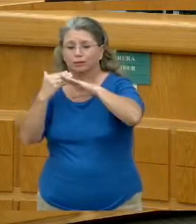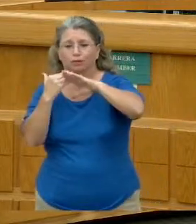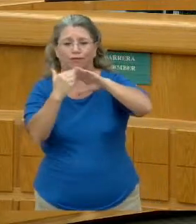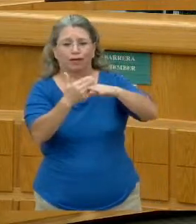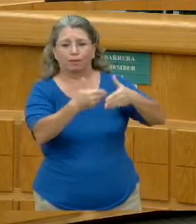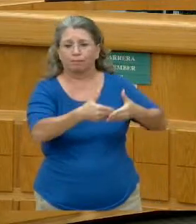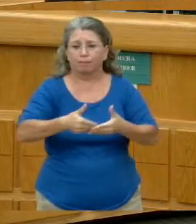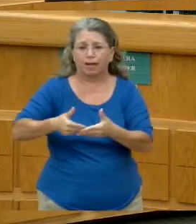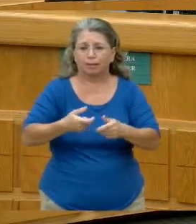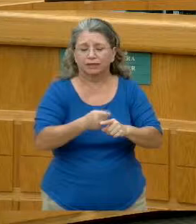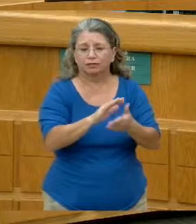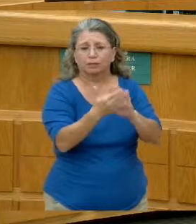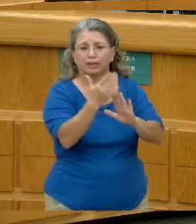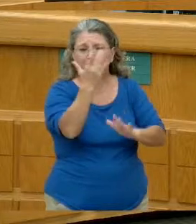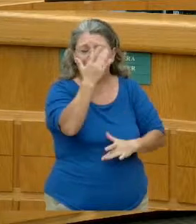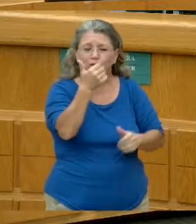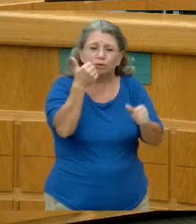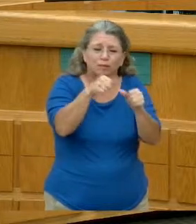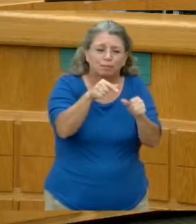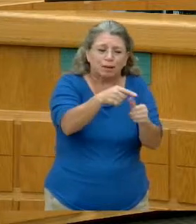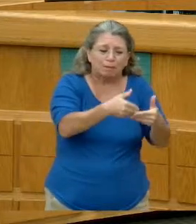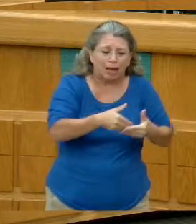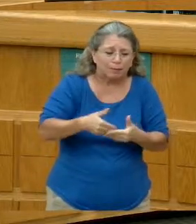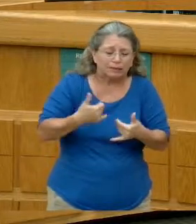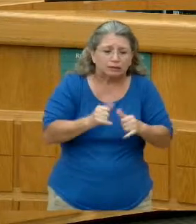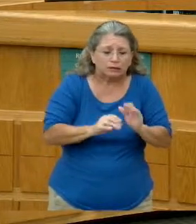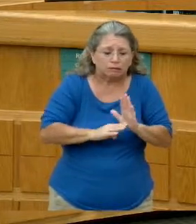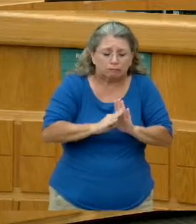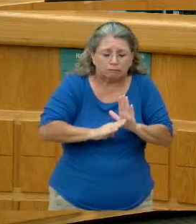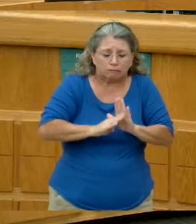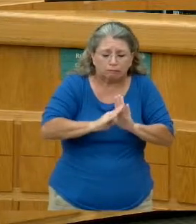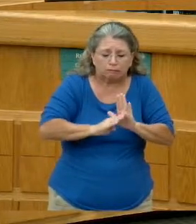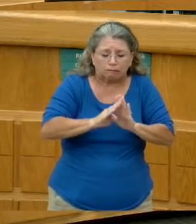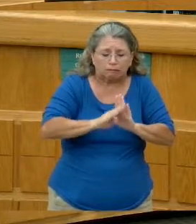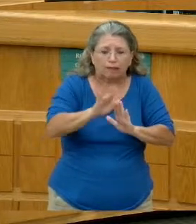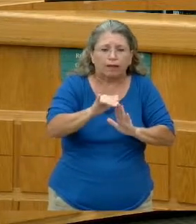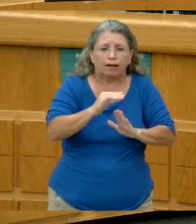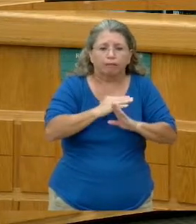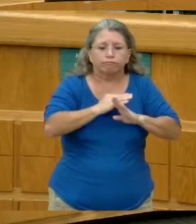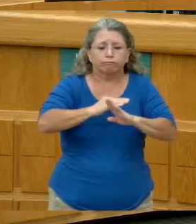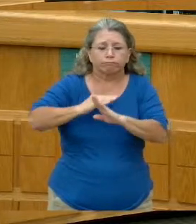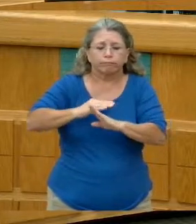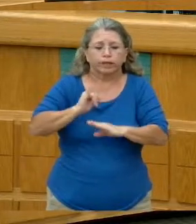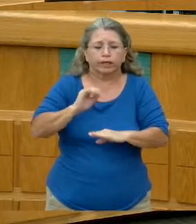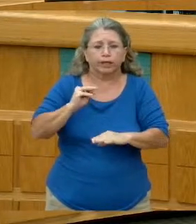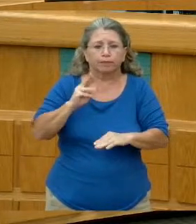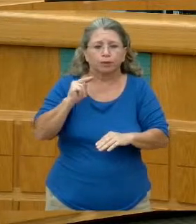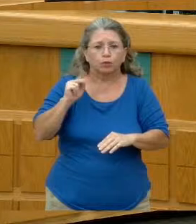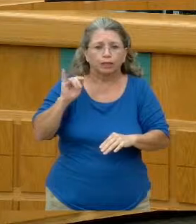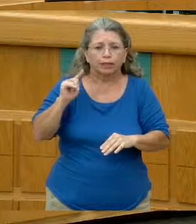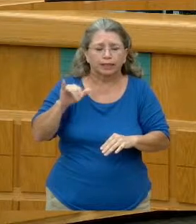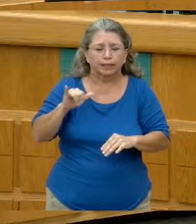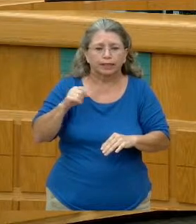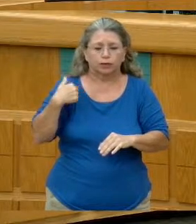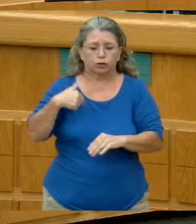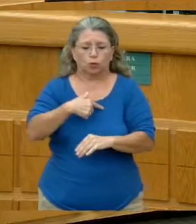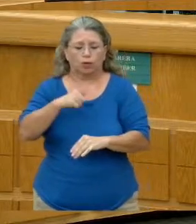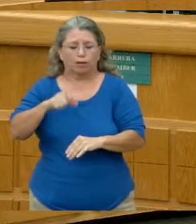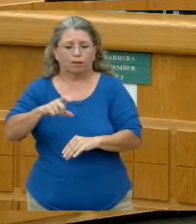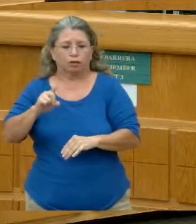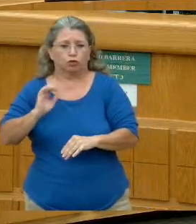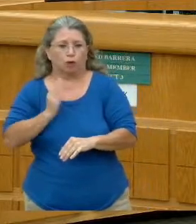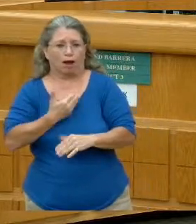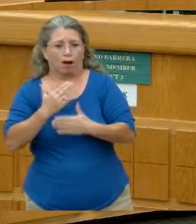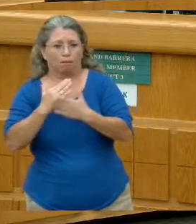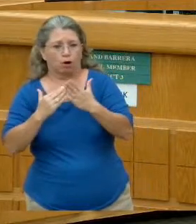these babies are still working on building up their immunity, so they need all of us to do our part to keep them safe.